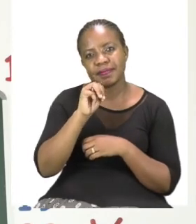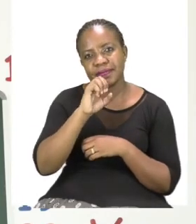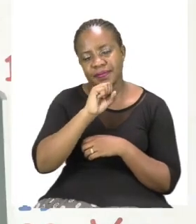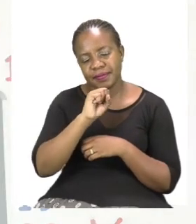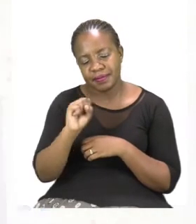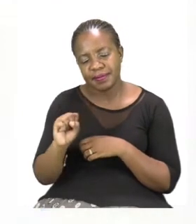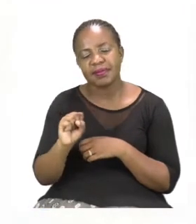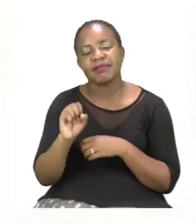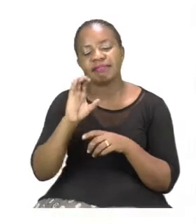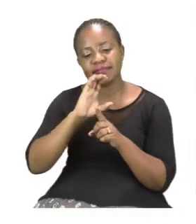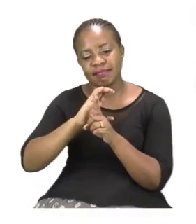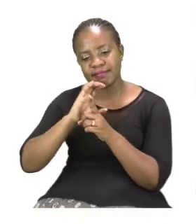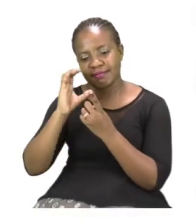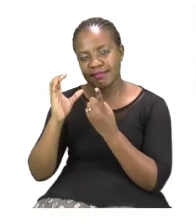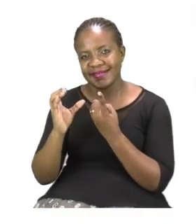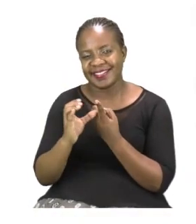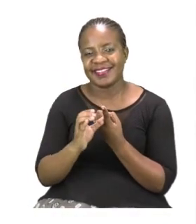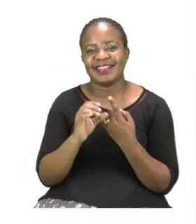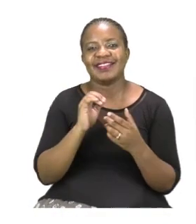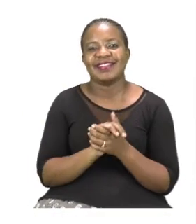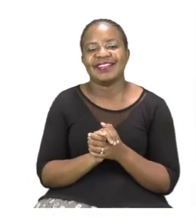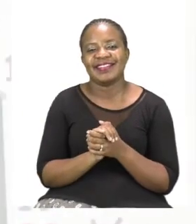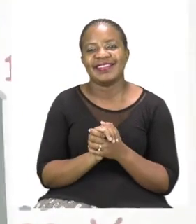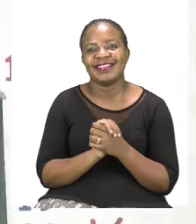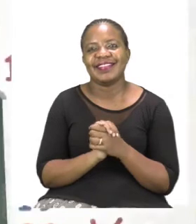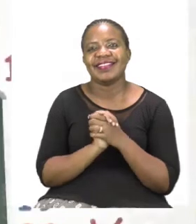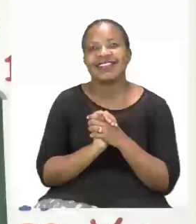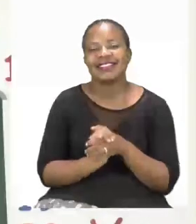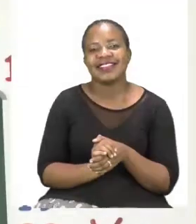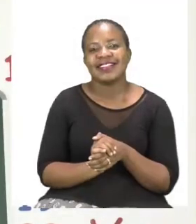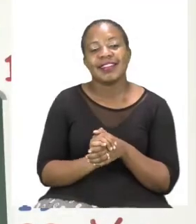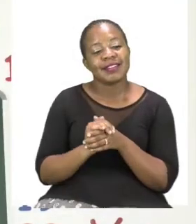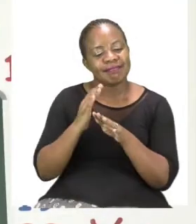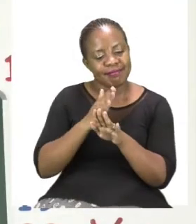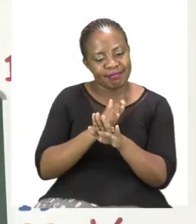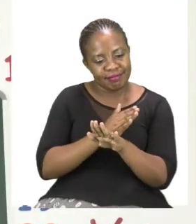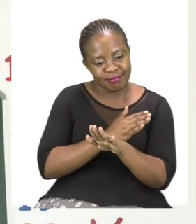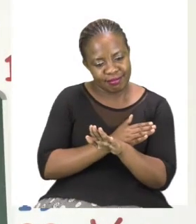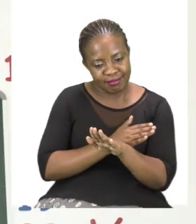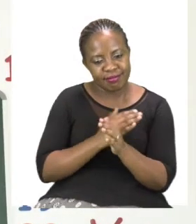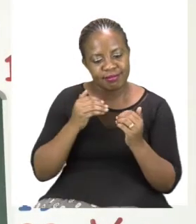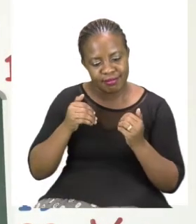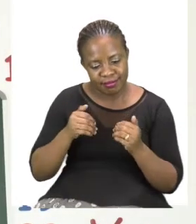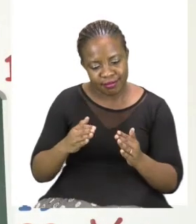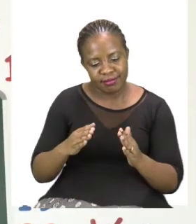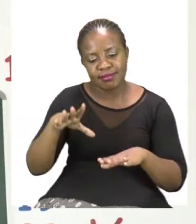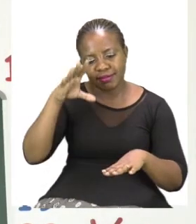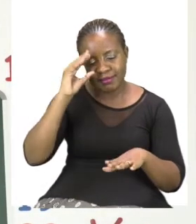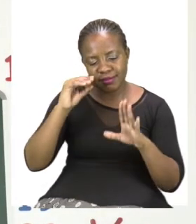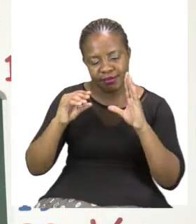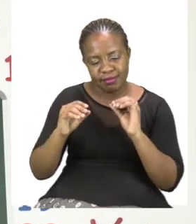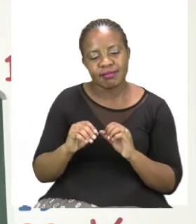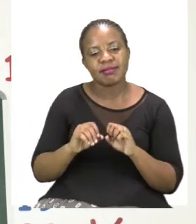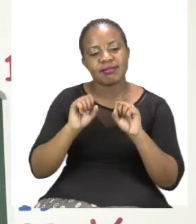customs and culture. And before we get into any lessons, grade 2s, we